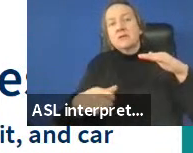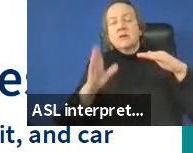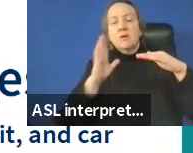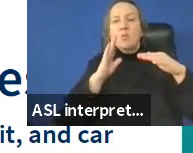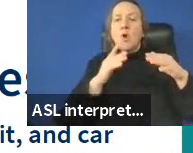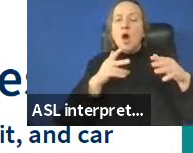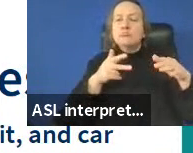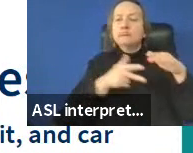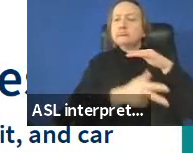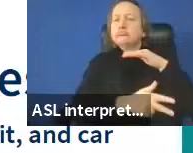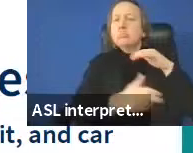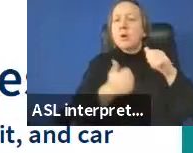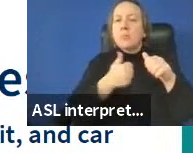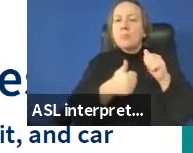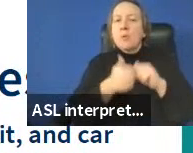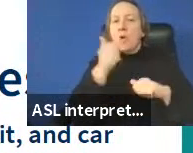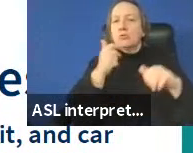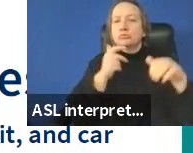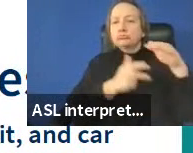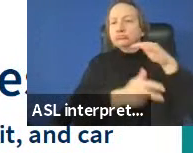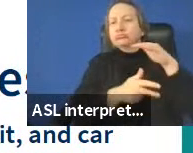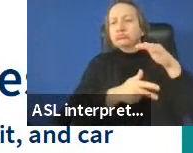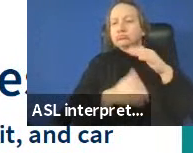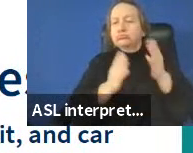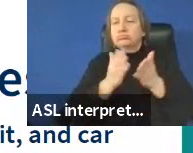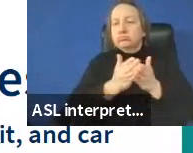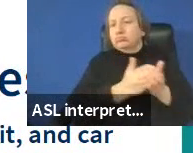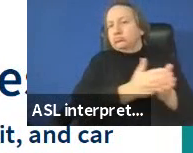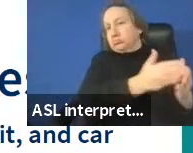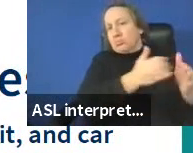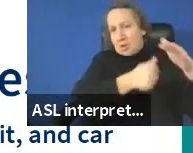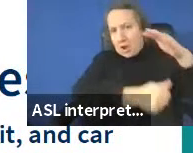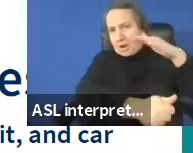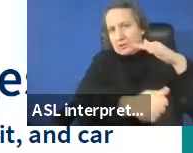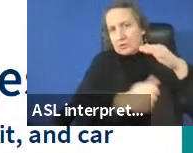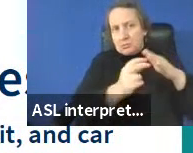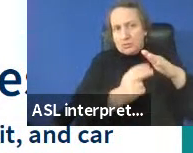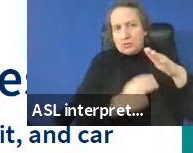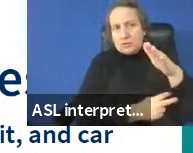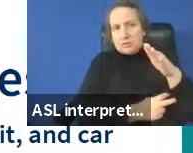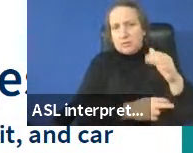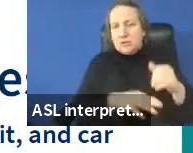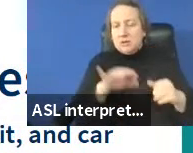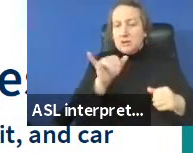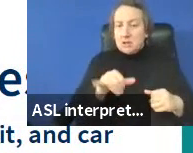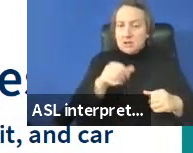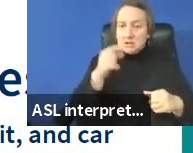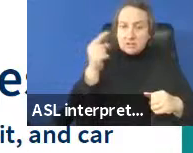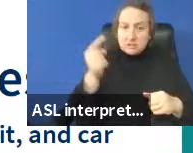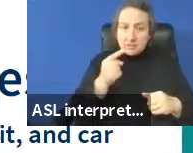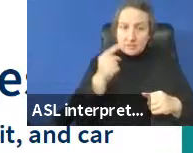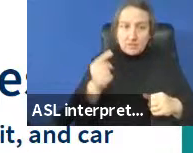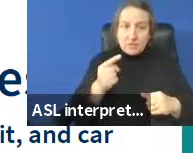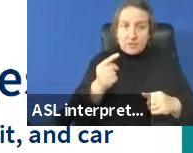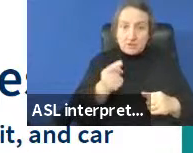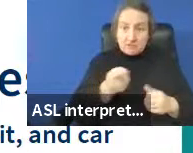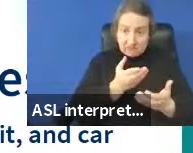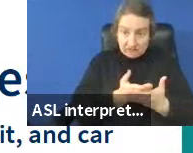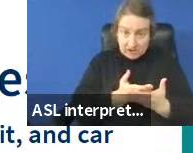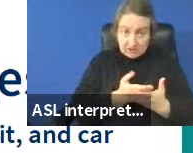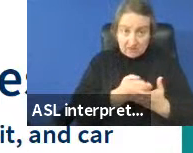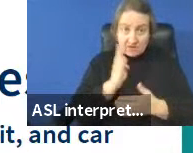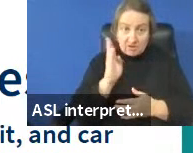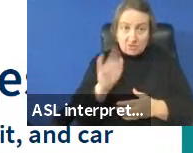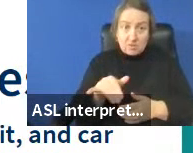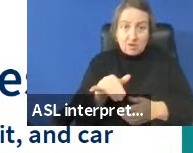most traffic on the river. Is that something that's been verified